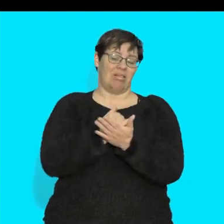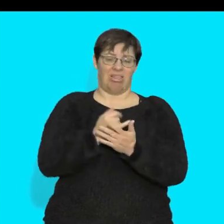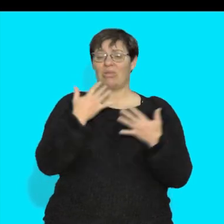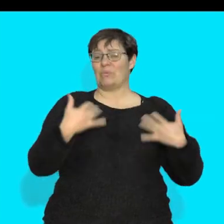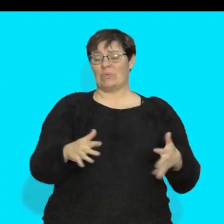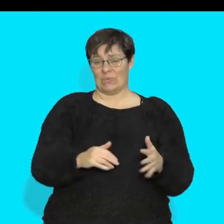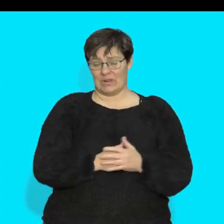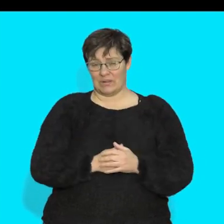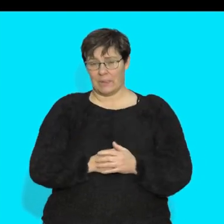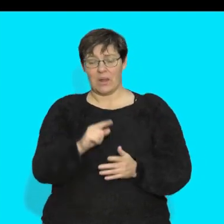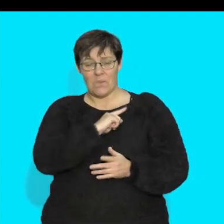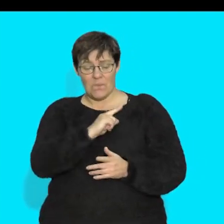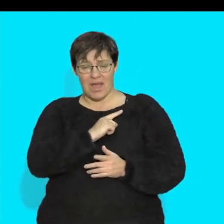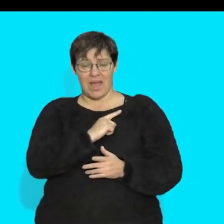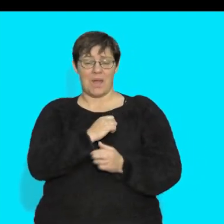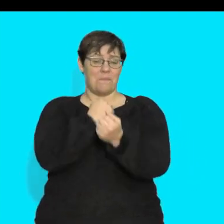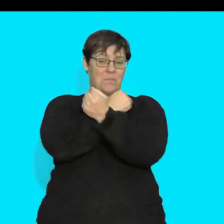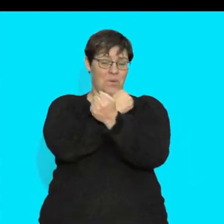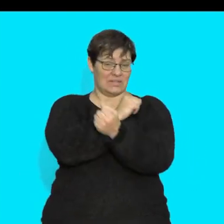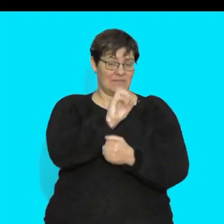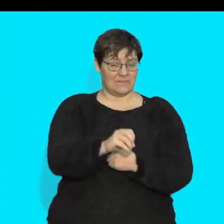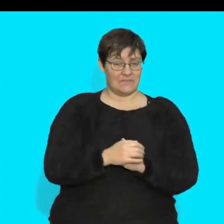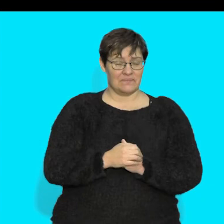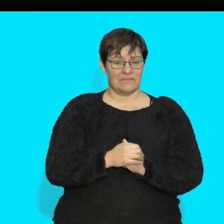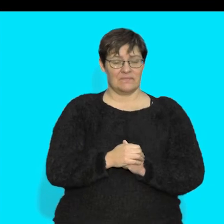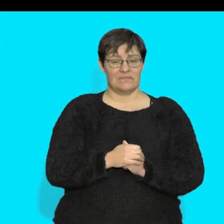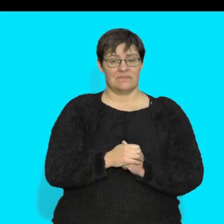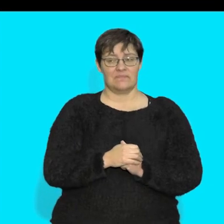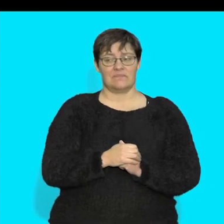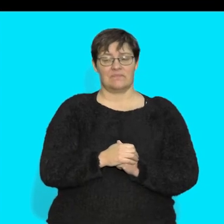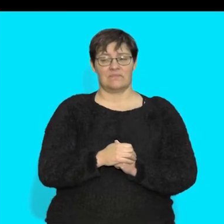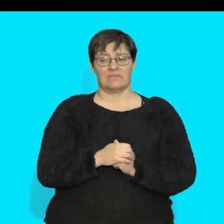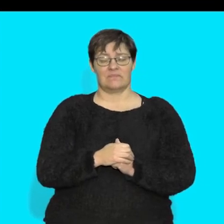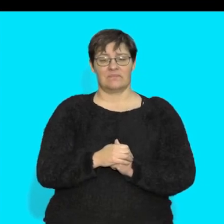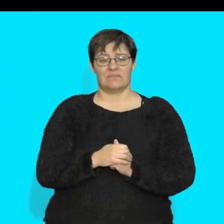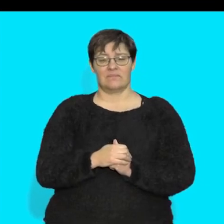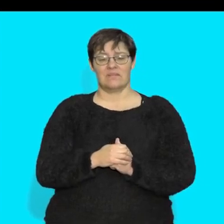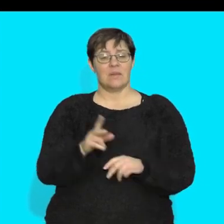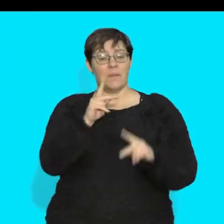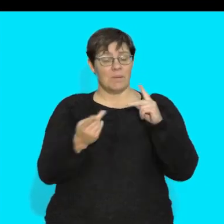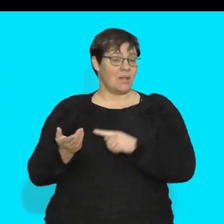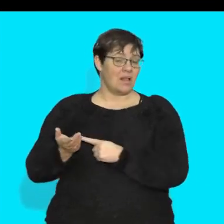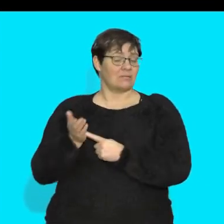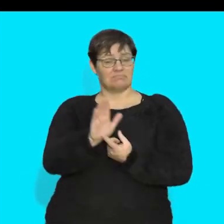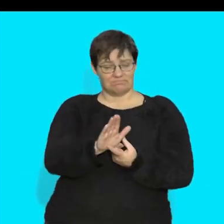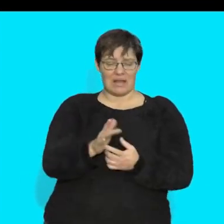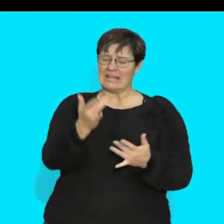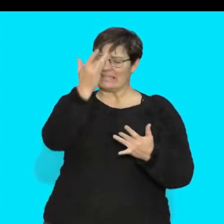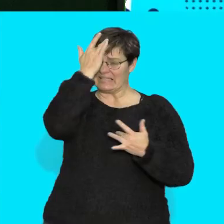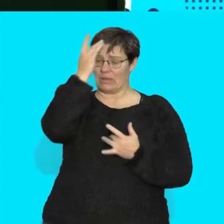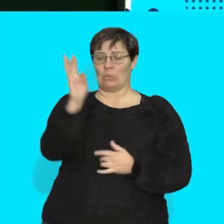is poisonous, it's people that are exposed to it can get very sick, can